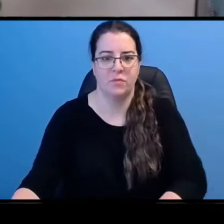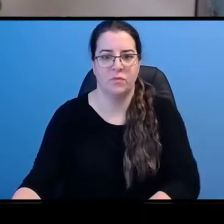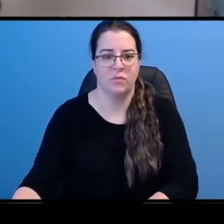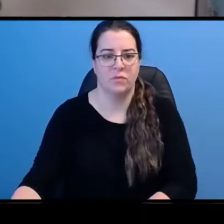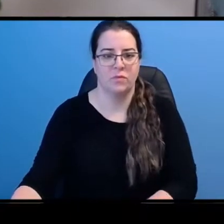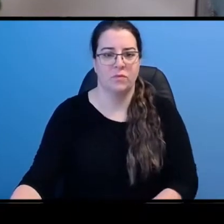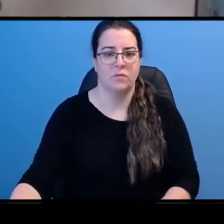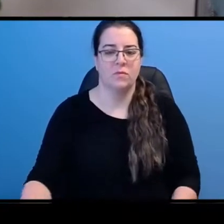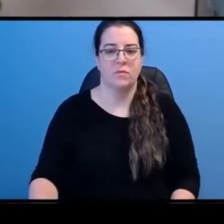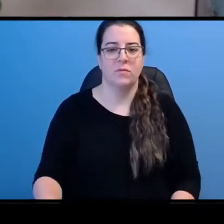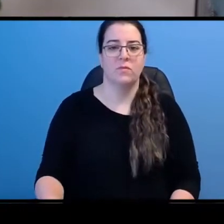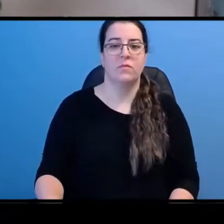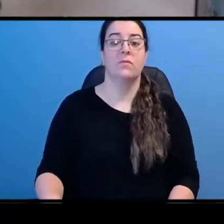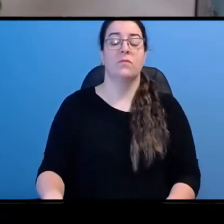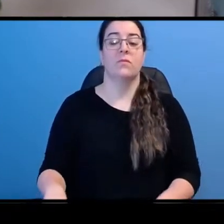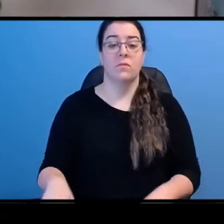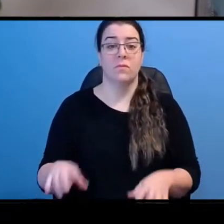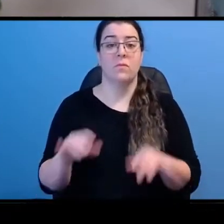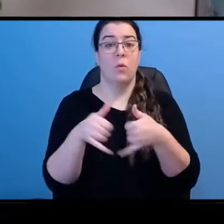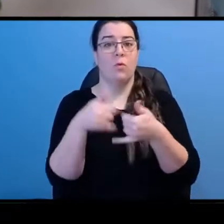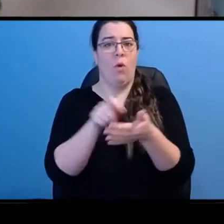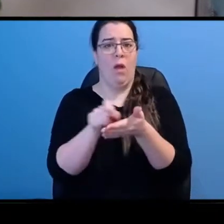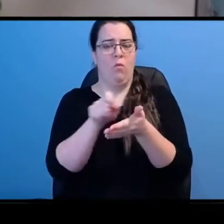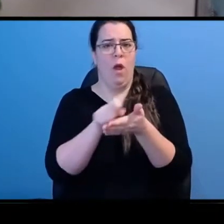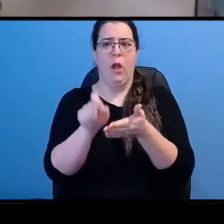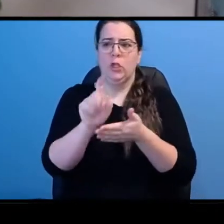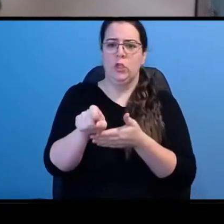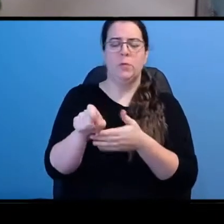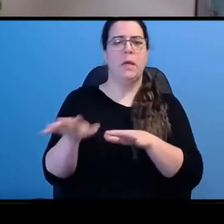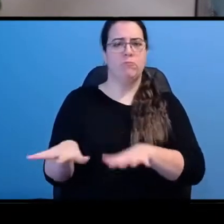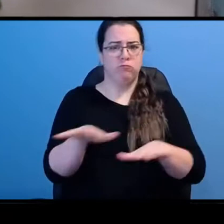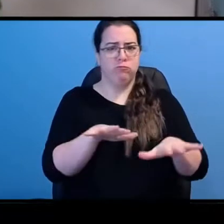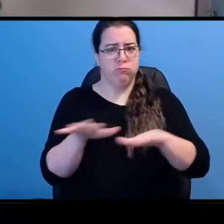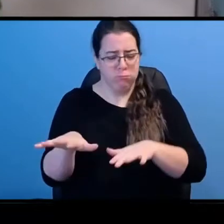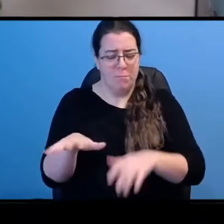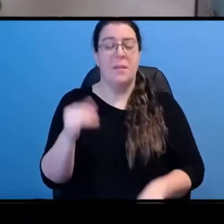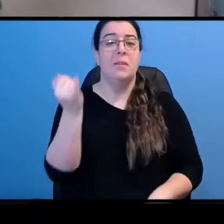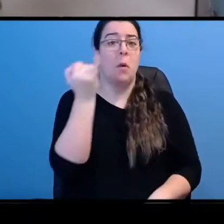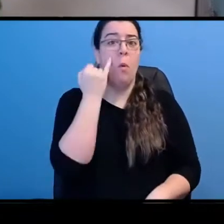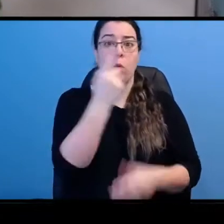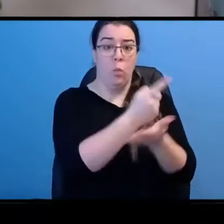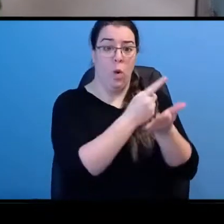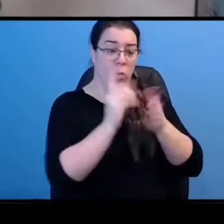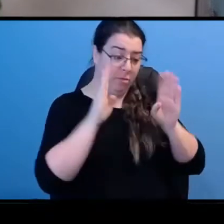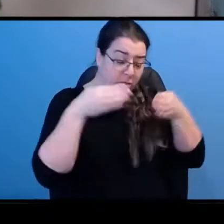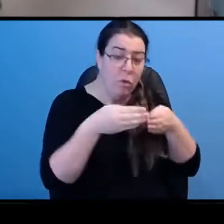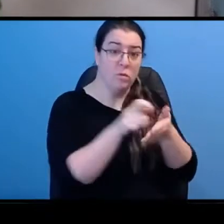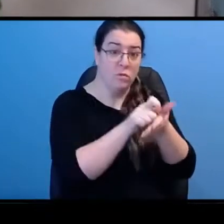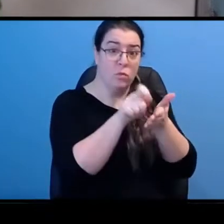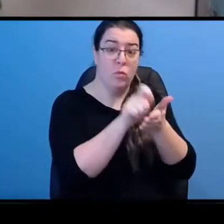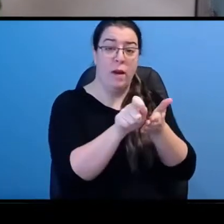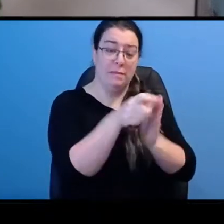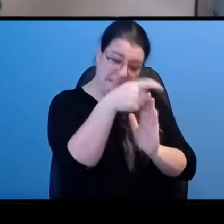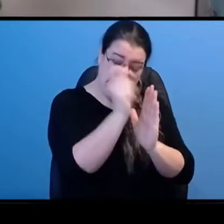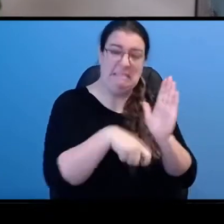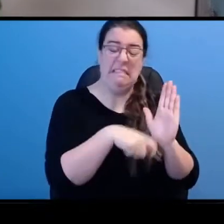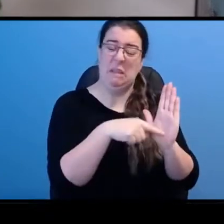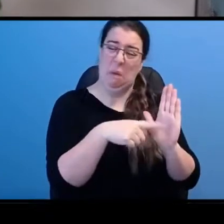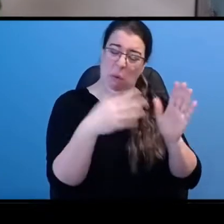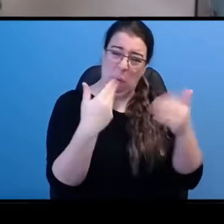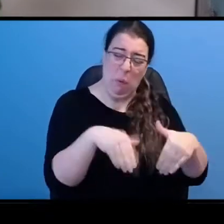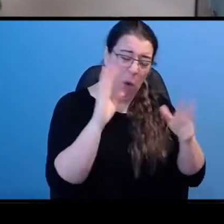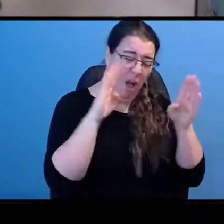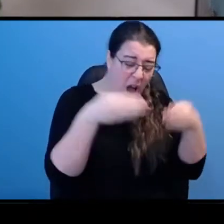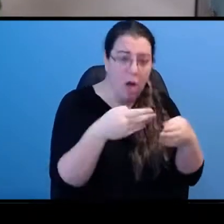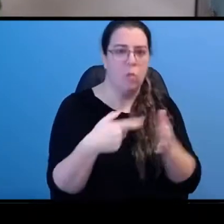You shouldn't need a week of vacation after you've spent a week writing a grant. That's not a healthy process. And